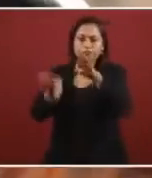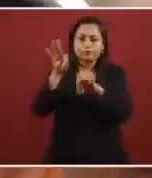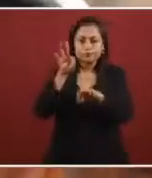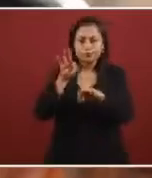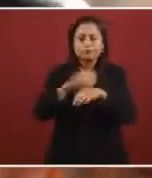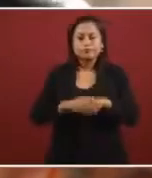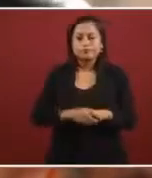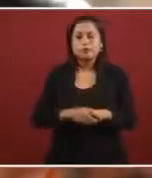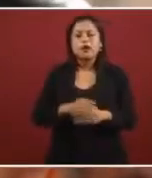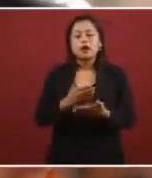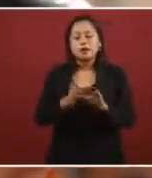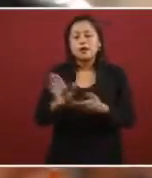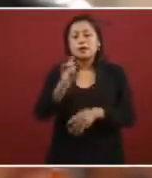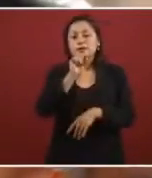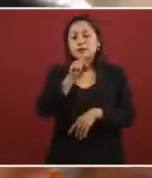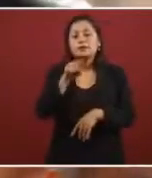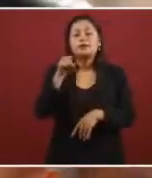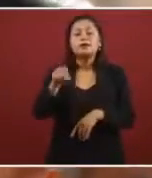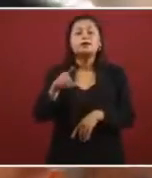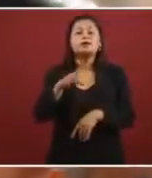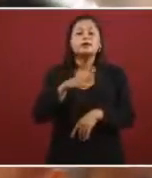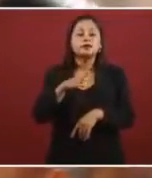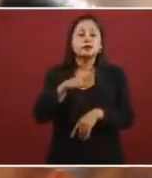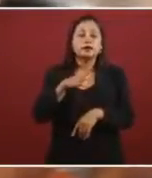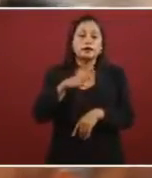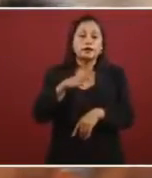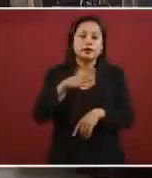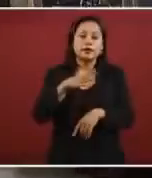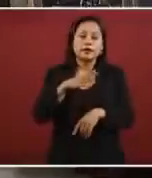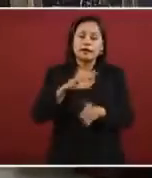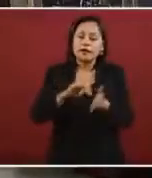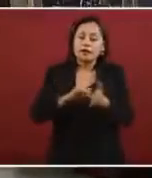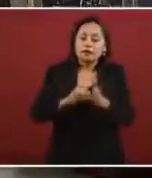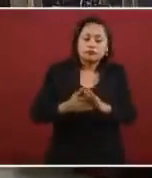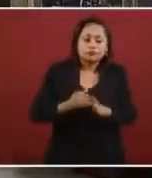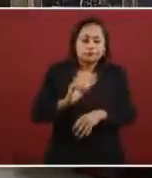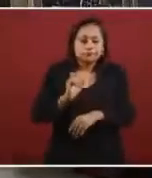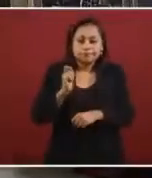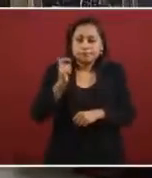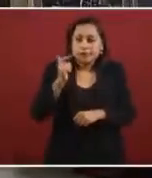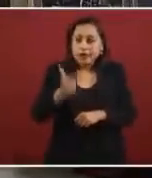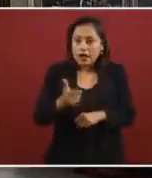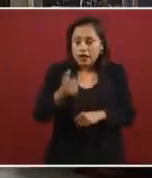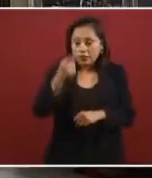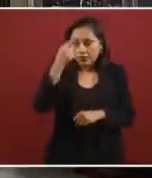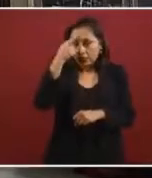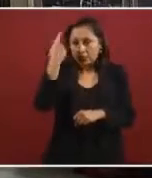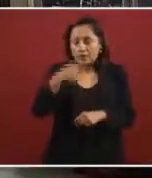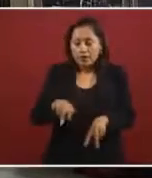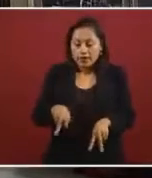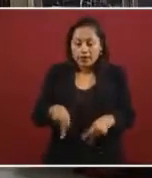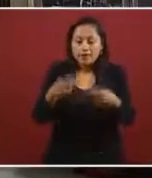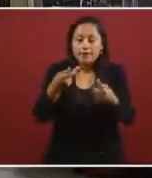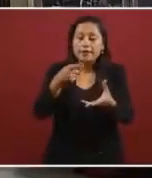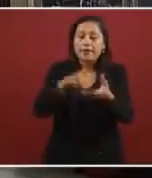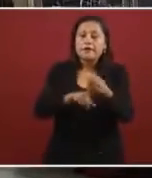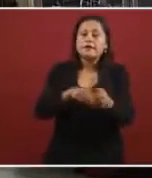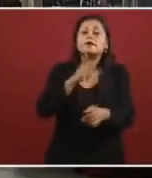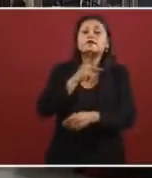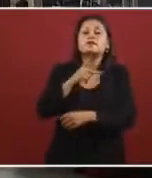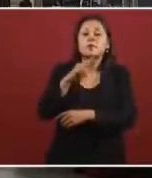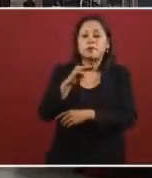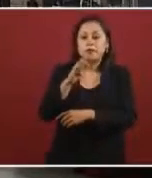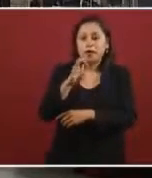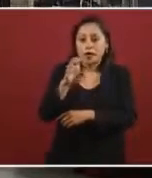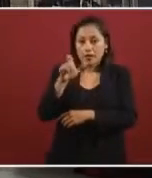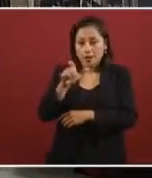they have a black market para el pronto pago so that they can get paid de quickly proveedores de Pemex for que providers fluctúa for entre un 10 Pemex,